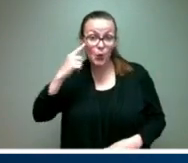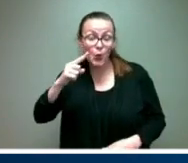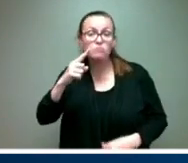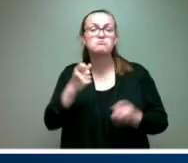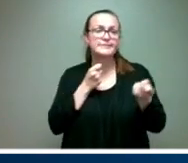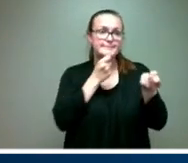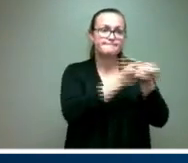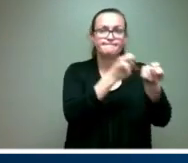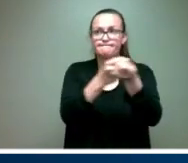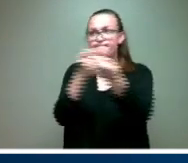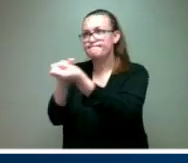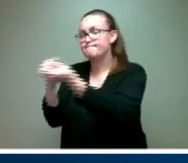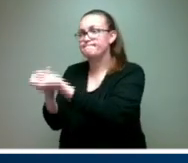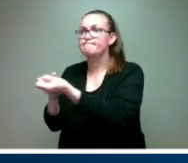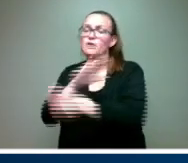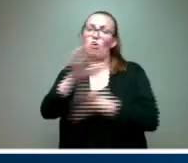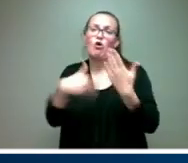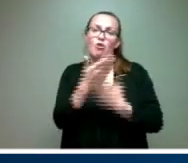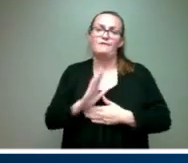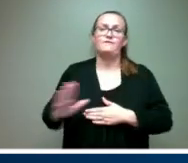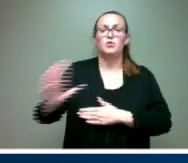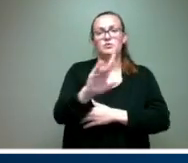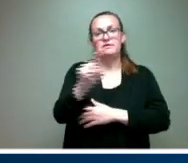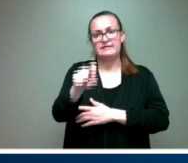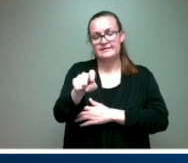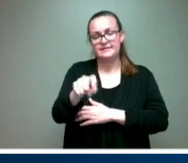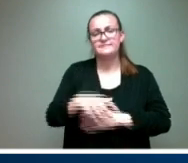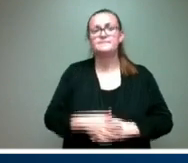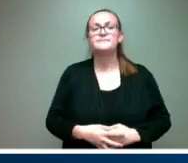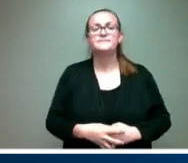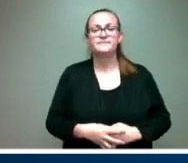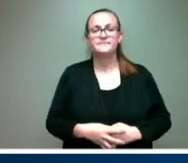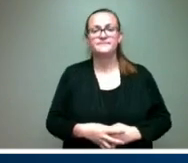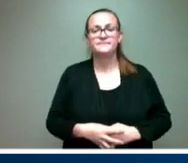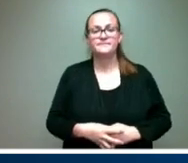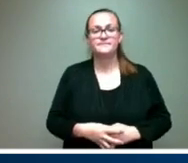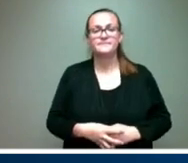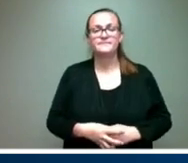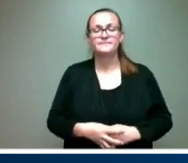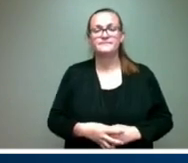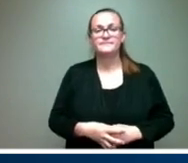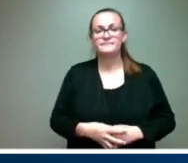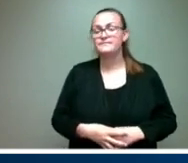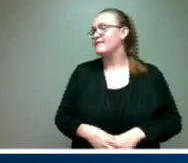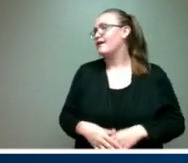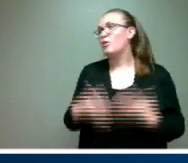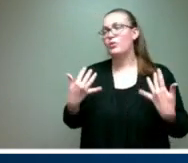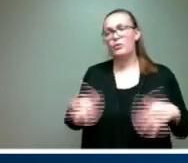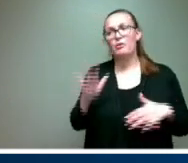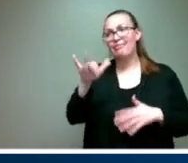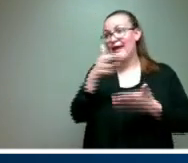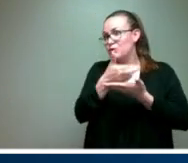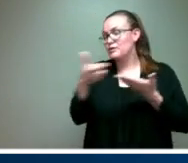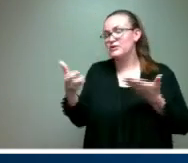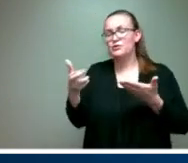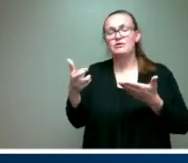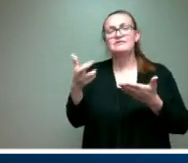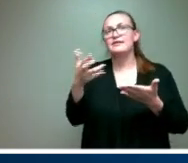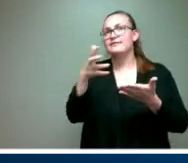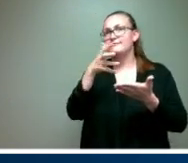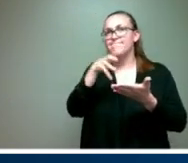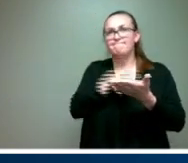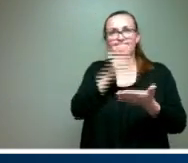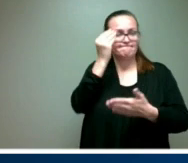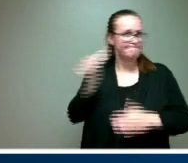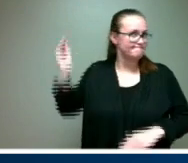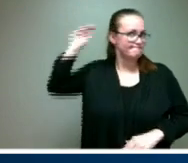need. Yeah. That is a wonderful resource to know that parents can pick